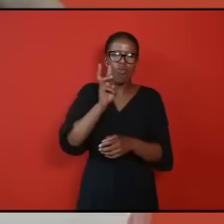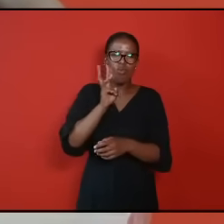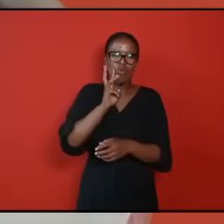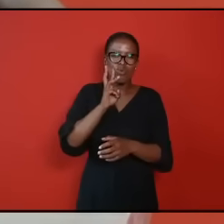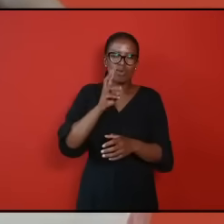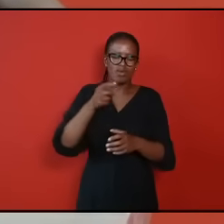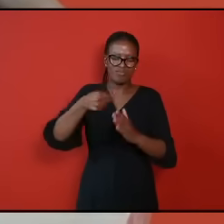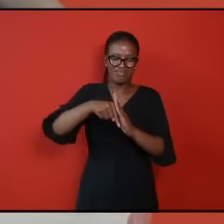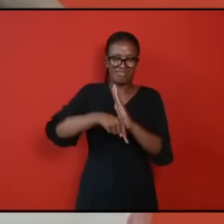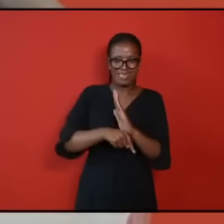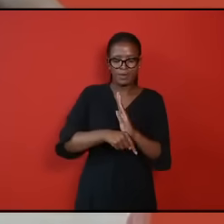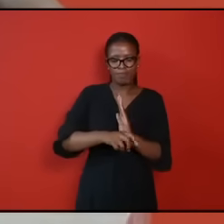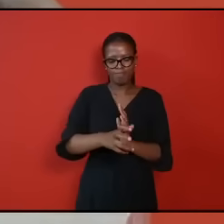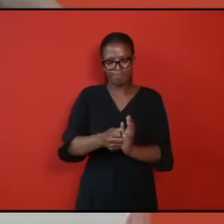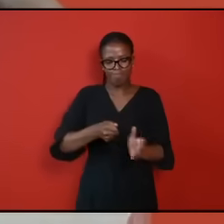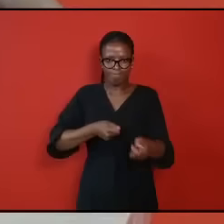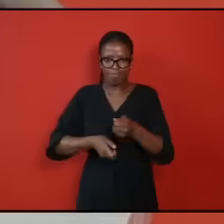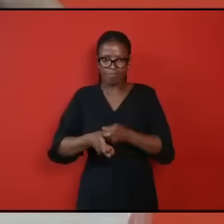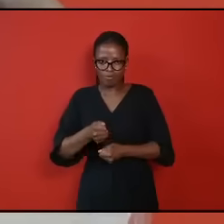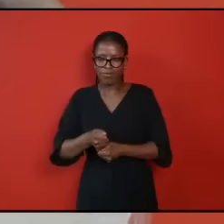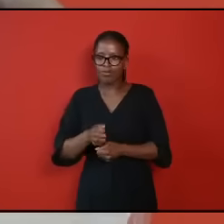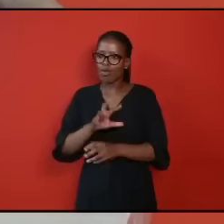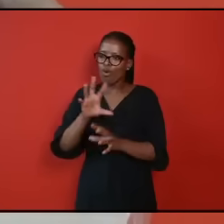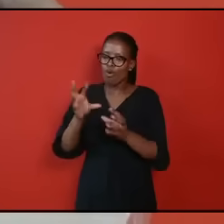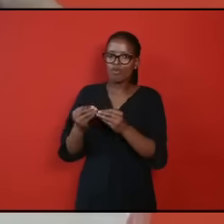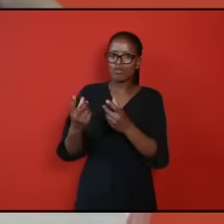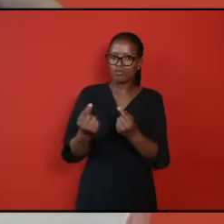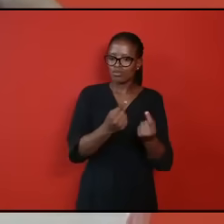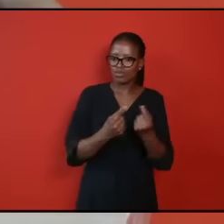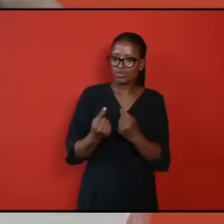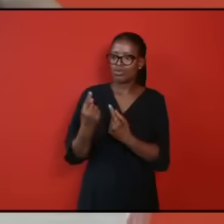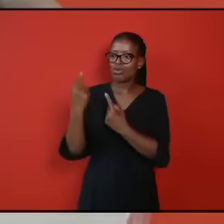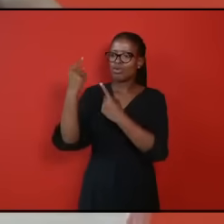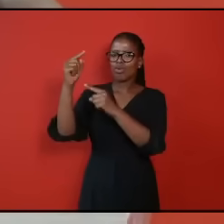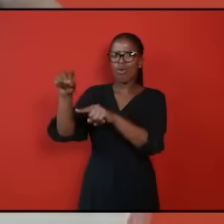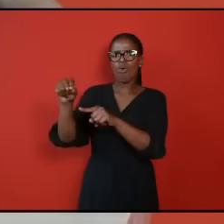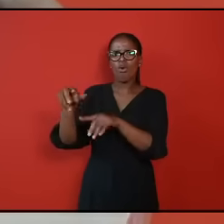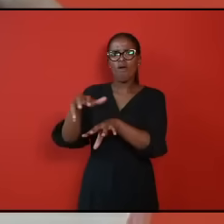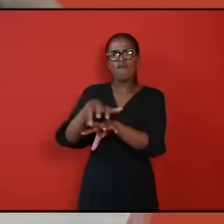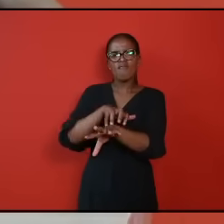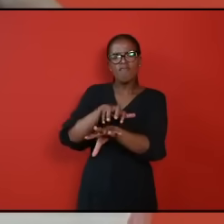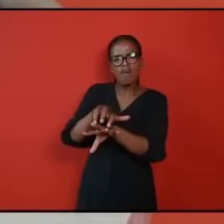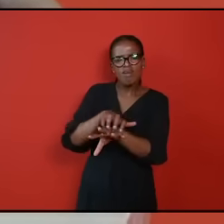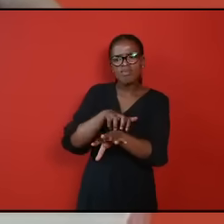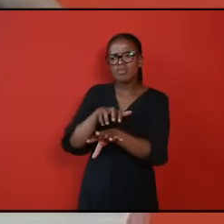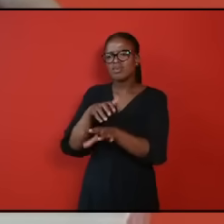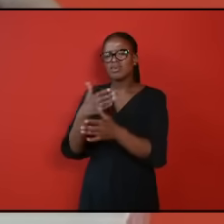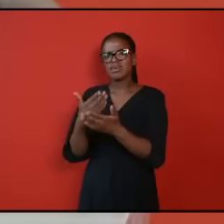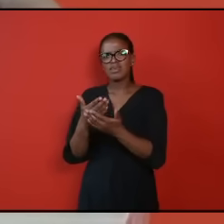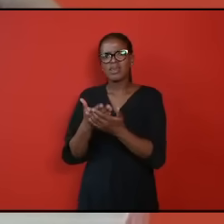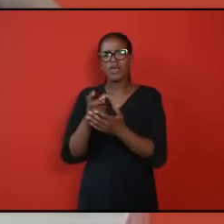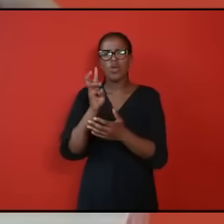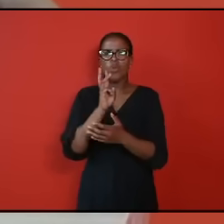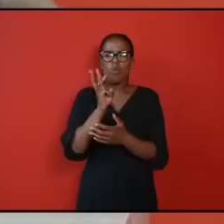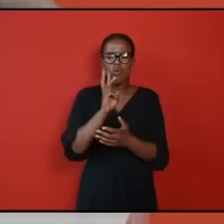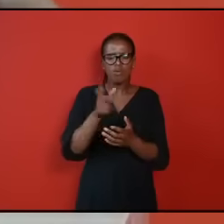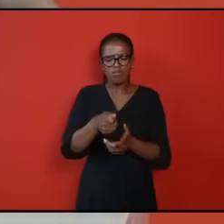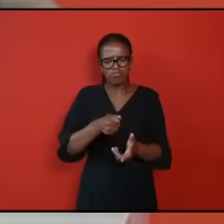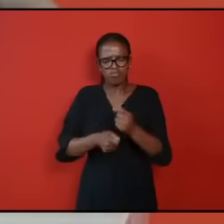your family fatherly farm, why not drilling boreholes yourself? So you can in future claim, this is